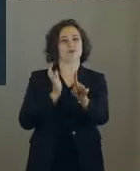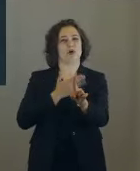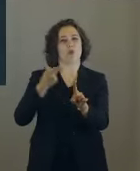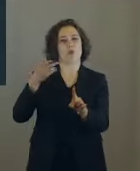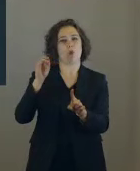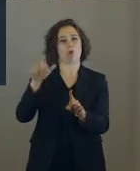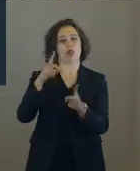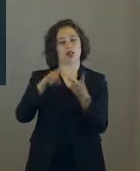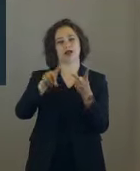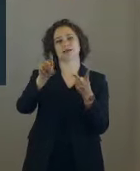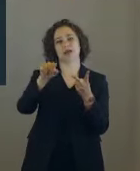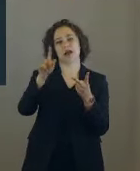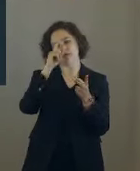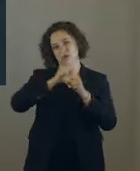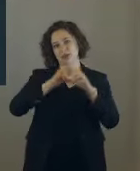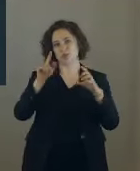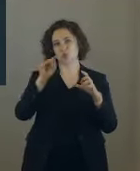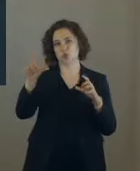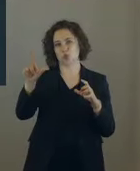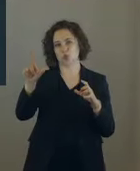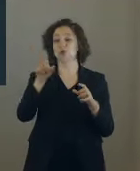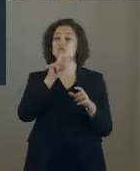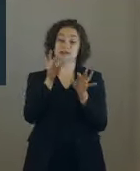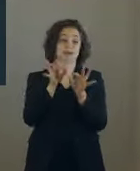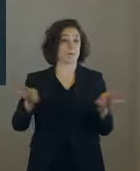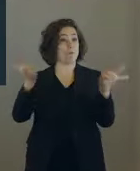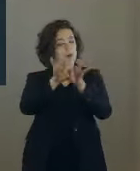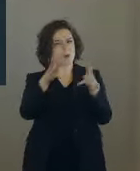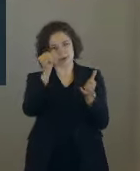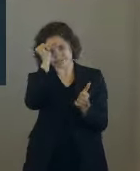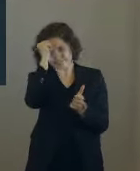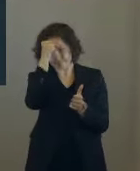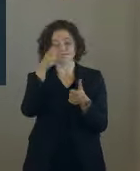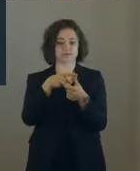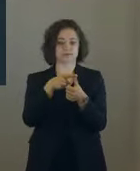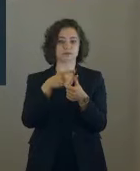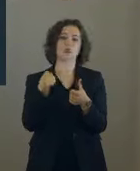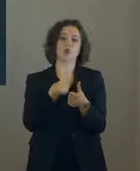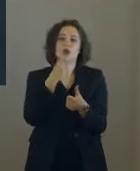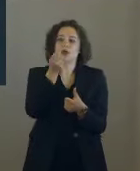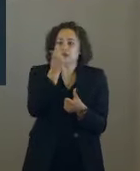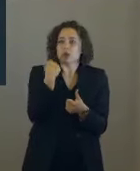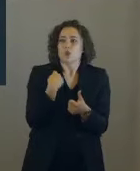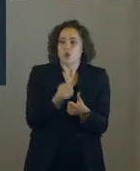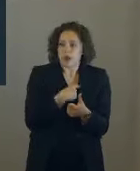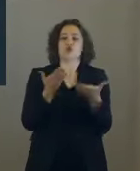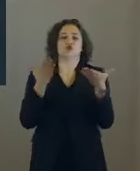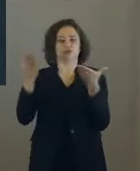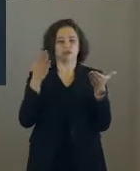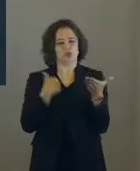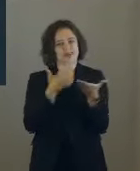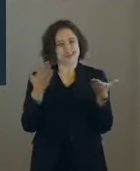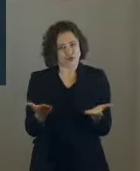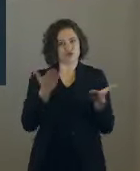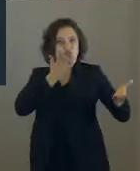tool. The key things that I want you to take away from this is we understand we are public servants. We are here to serve the